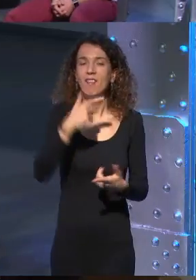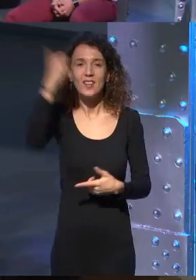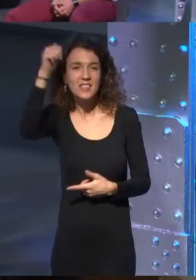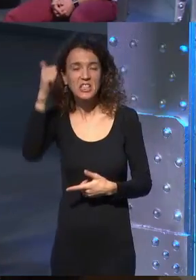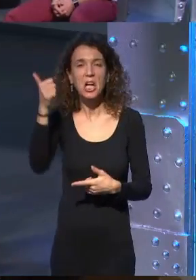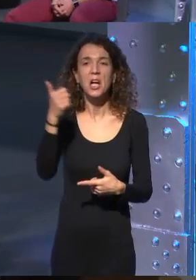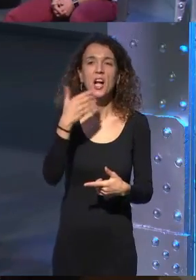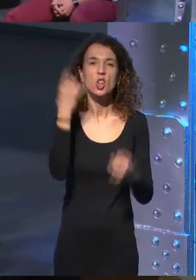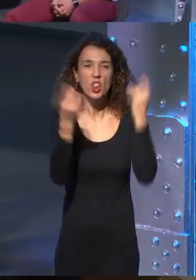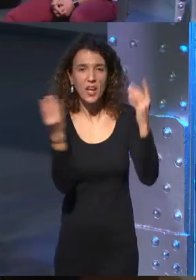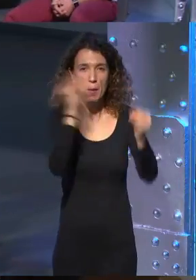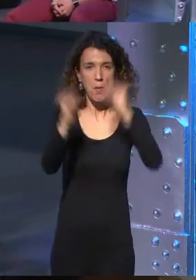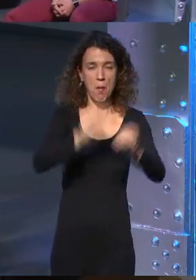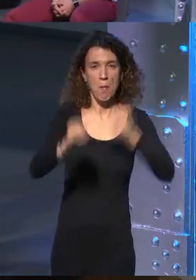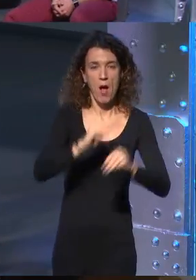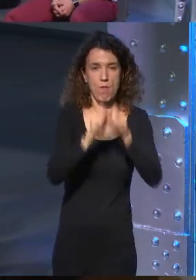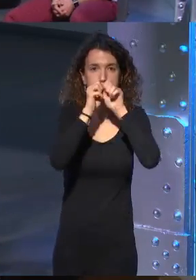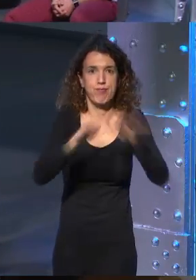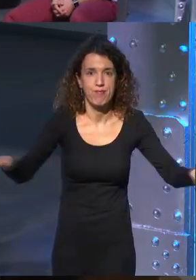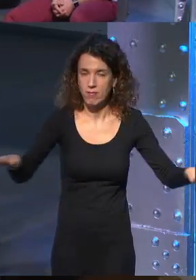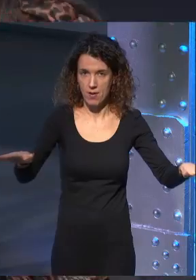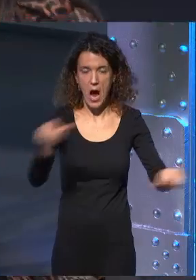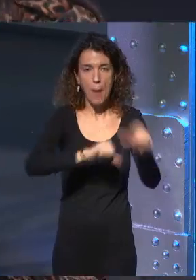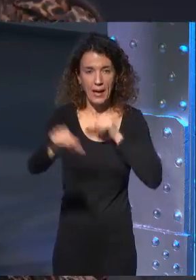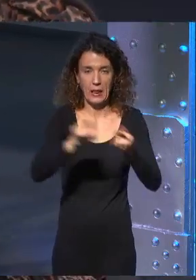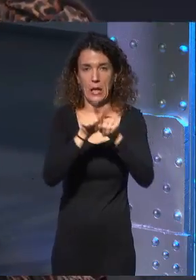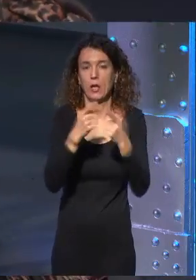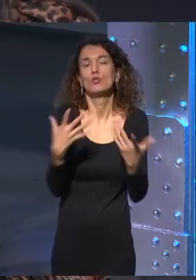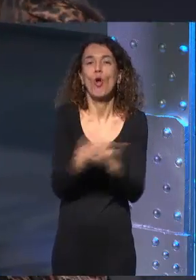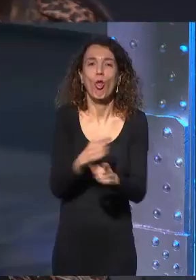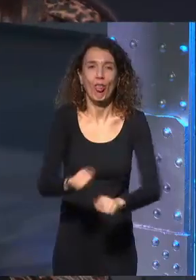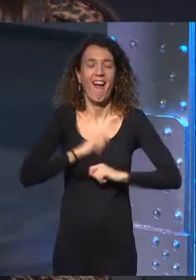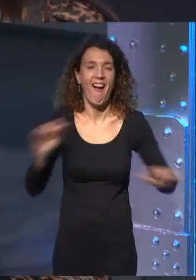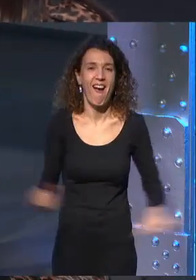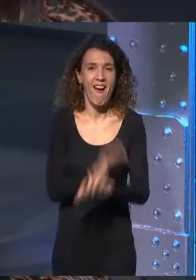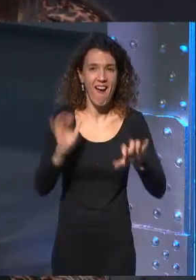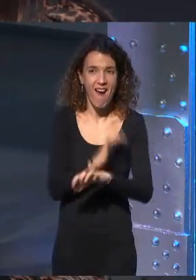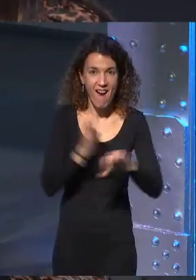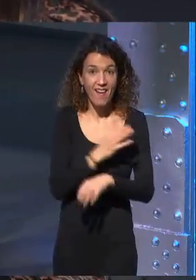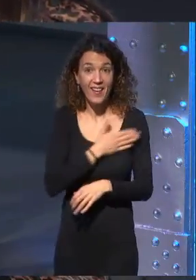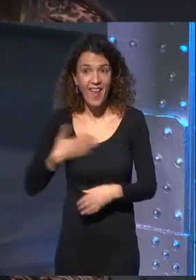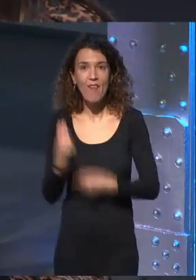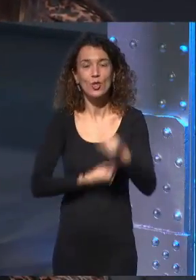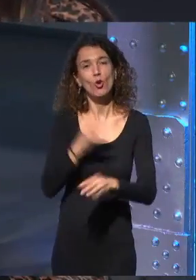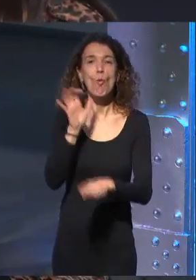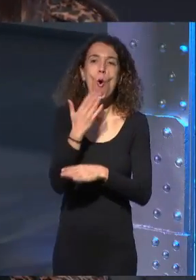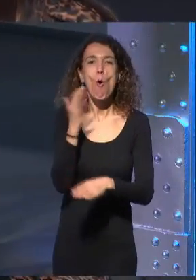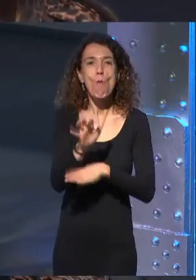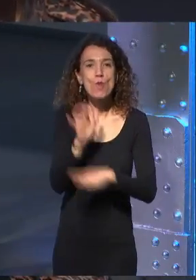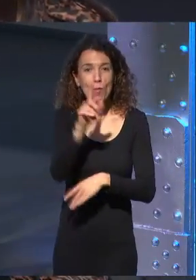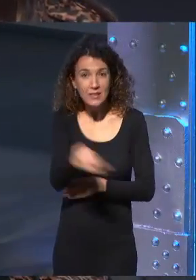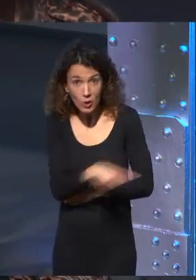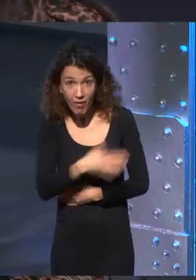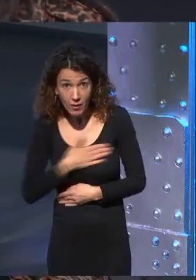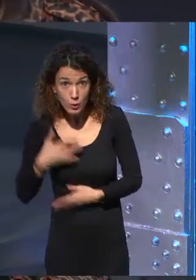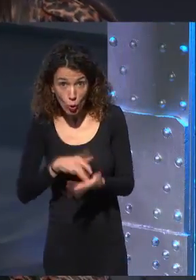funny remarks, for example, with a funny picture and a funny comment, and it gets viral, and that is spread over. Do you